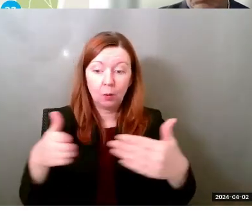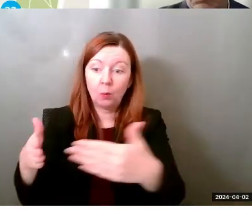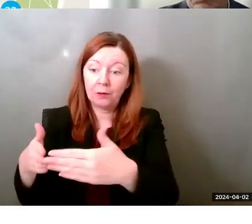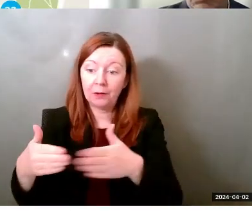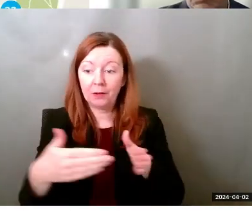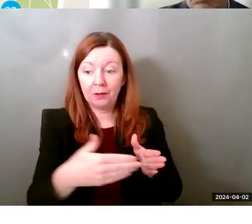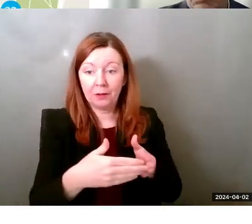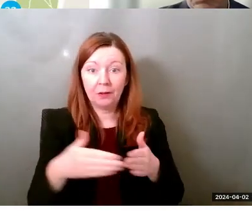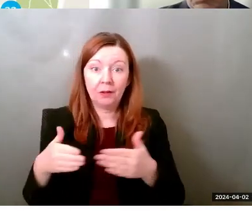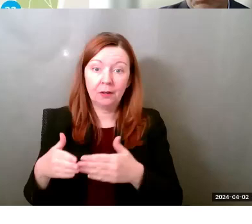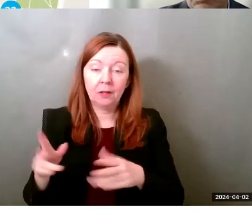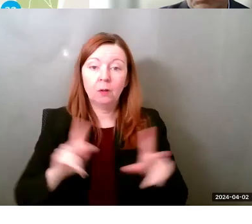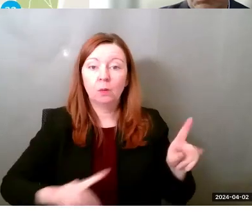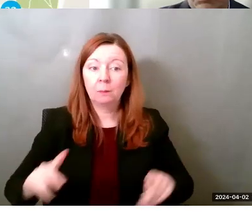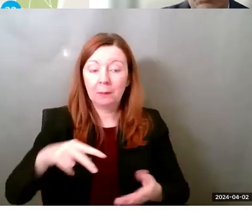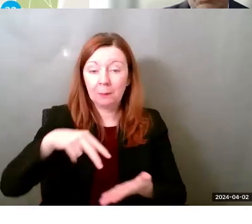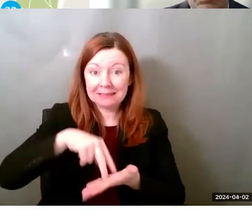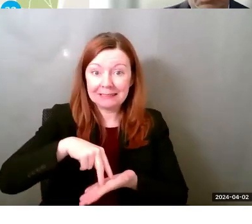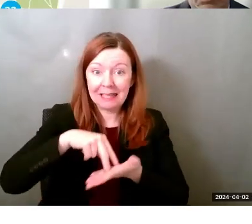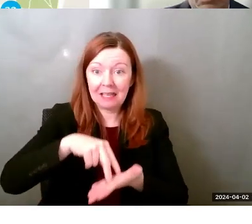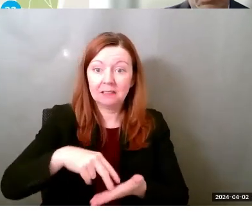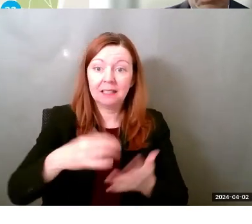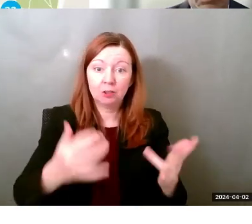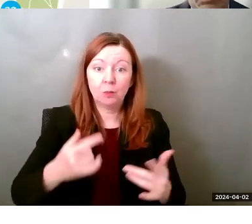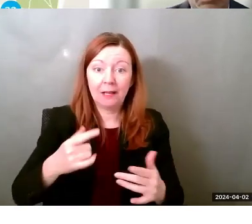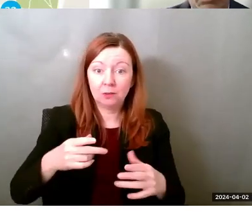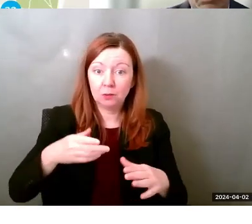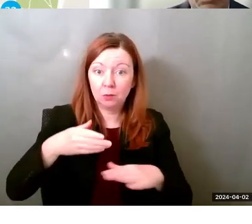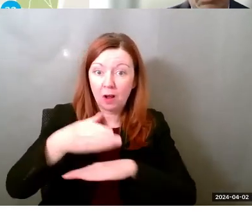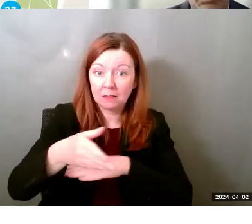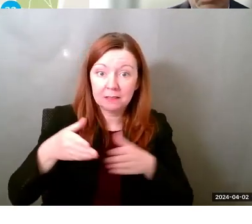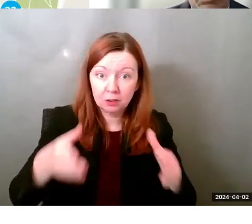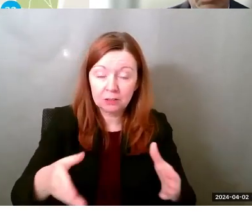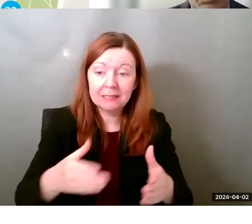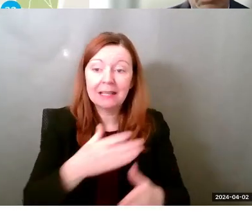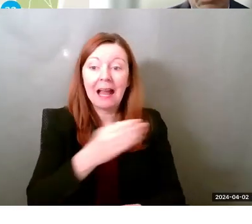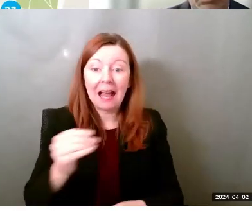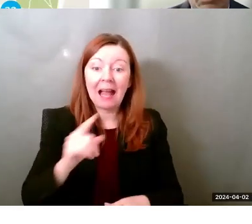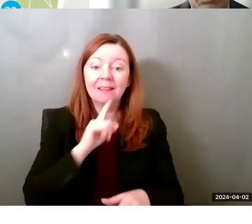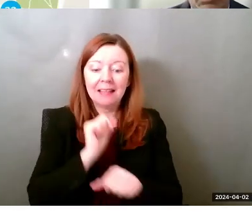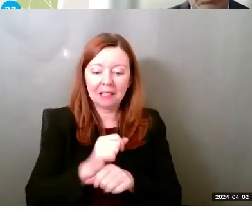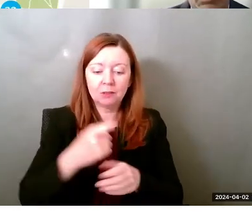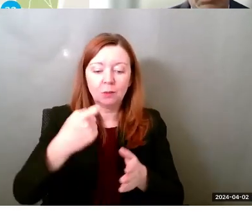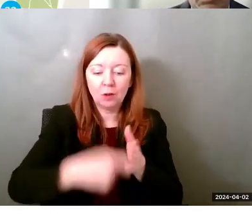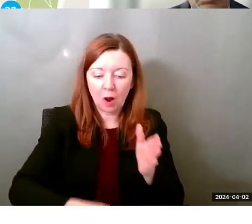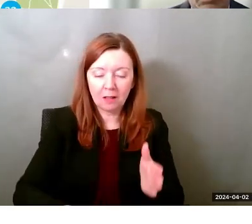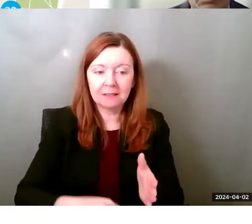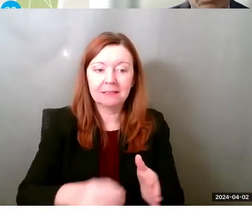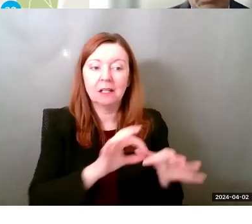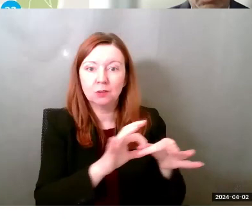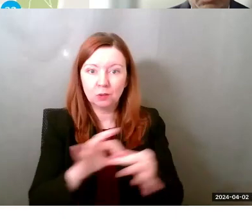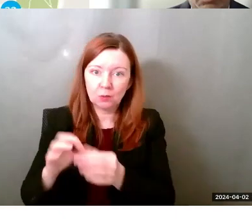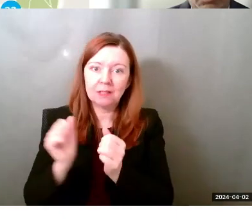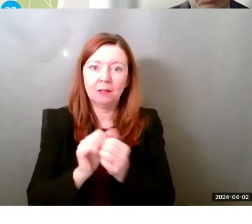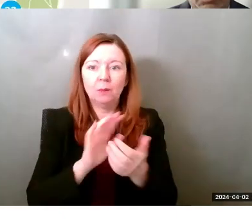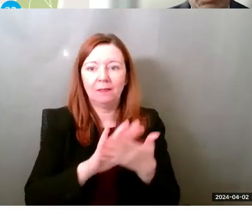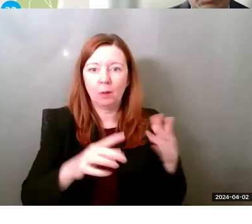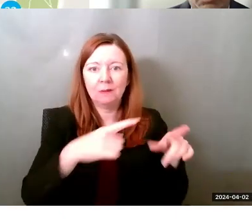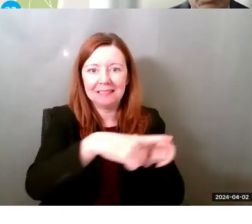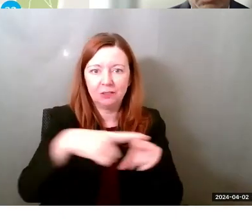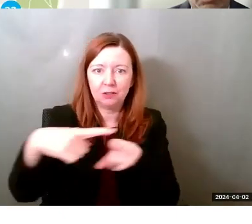intersections where people stand as you wait to cross the street, and the actual crosswalk segment associated with those